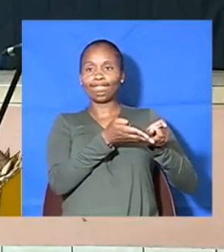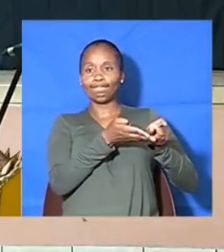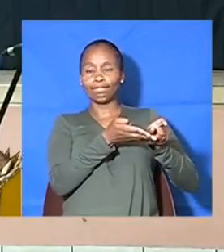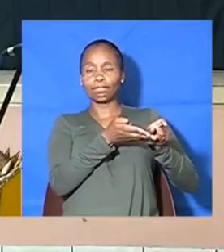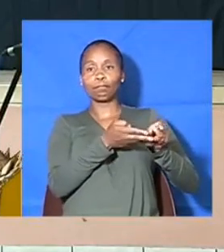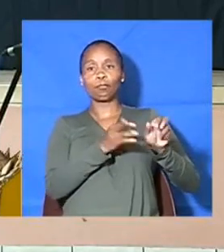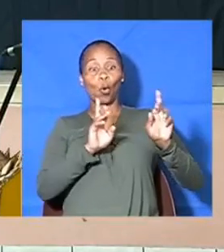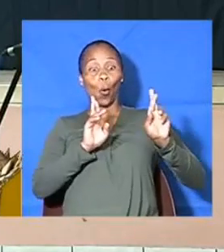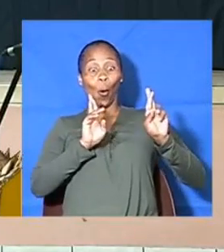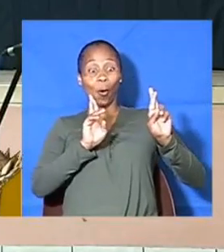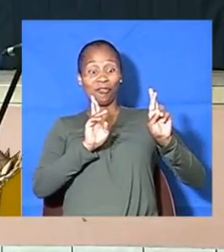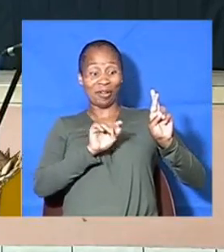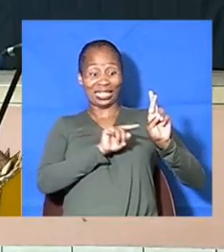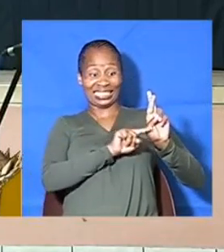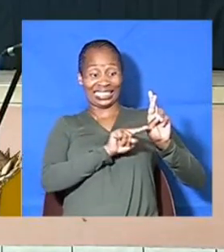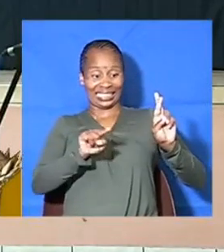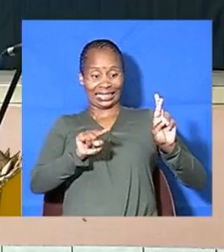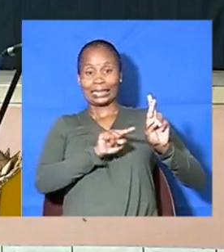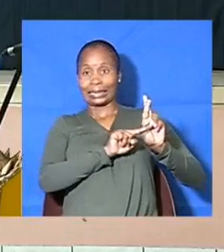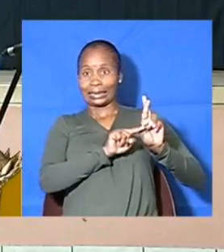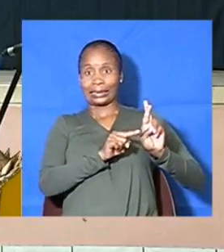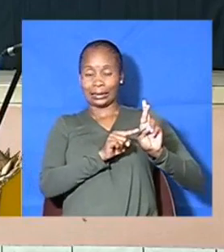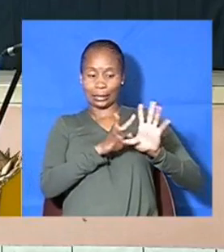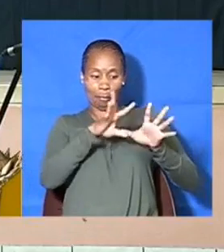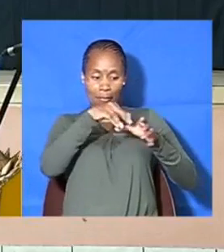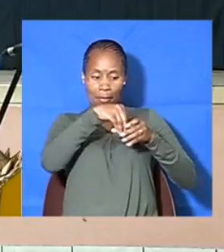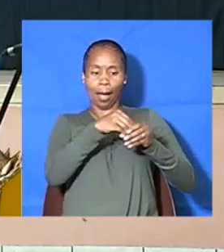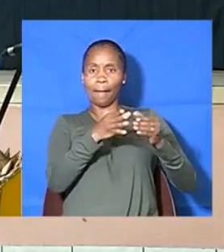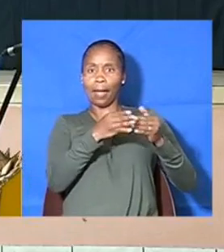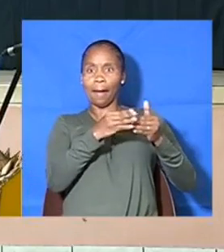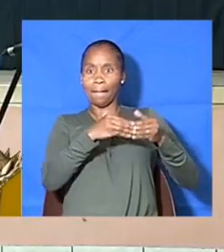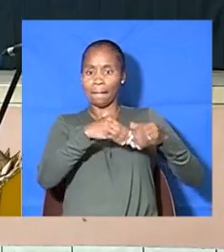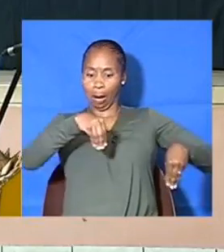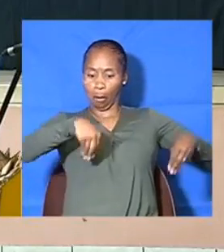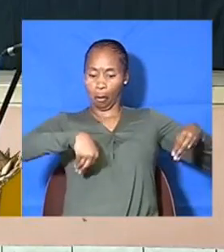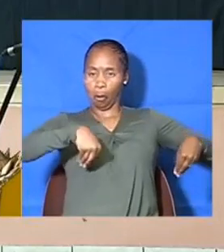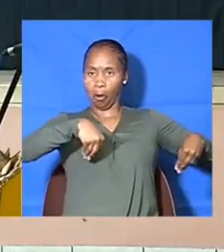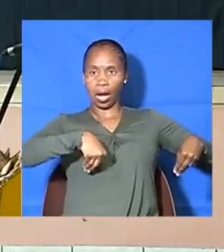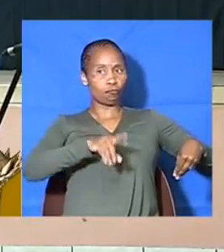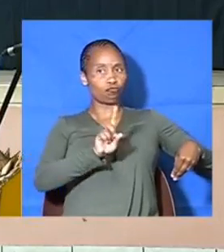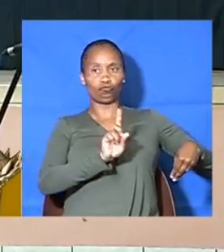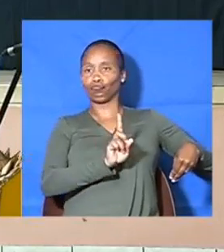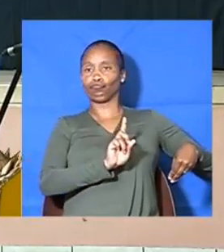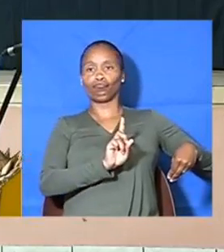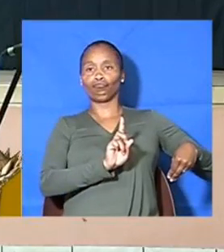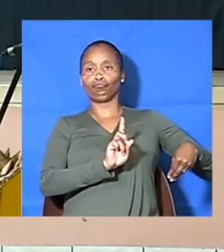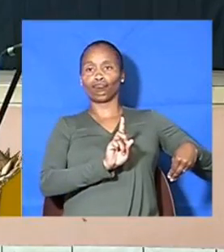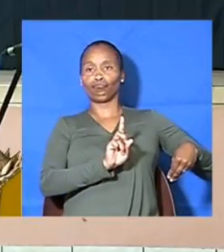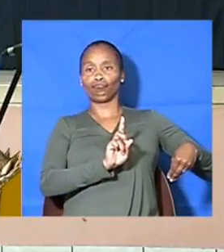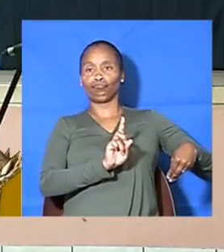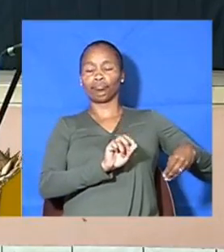Iri ma Afrika Borwa ka moka ga ona a swanetse gore a be le maphelo a quality.